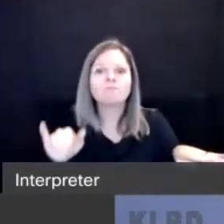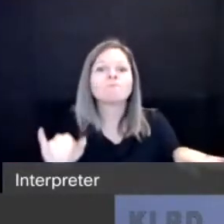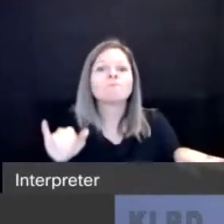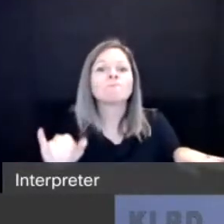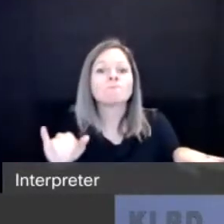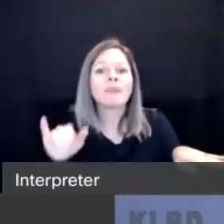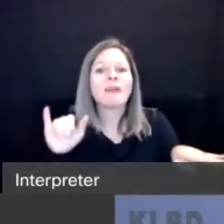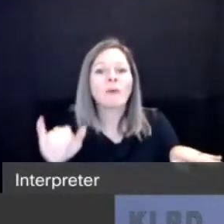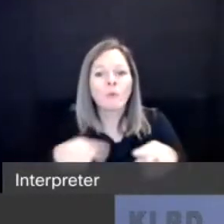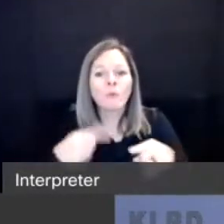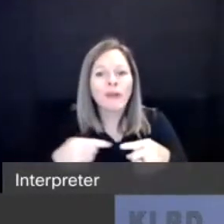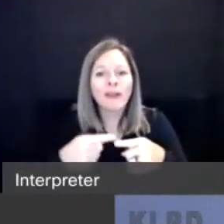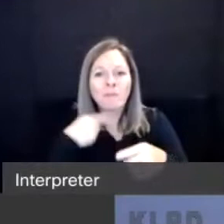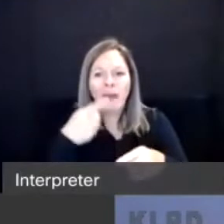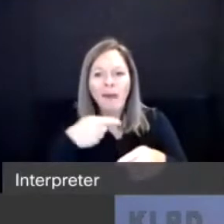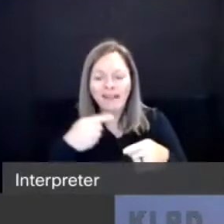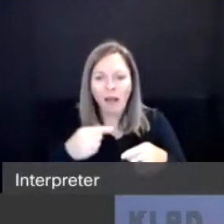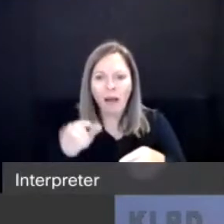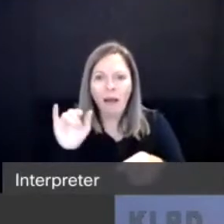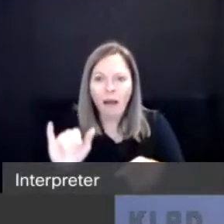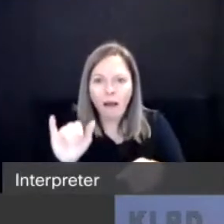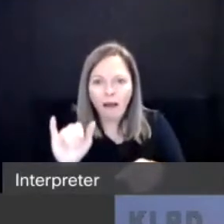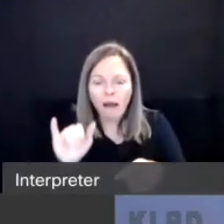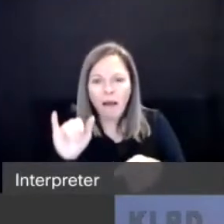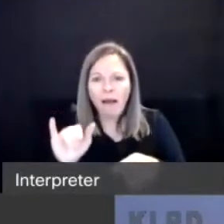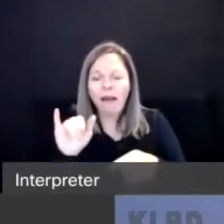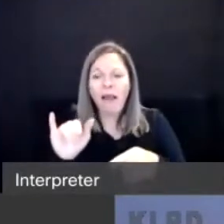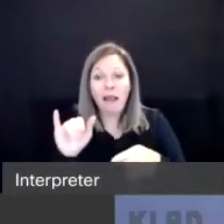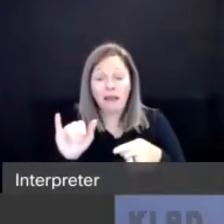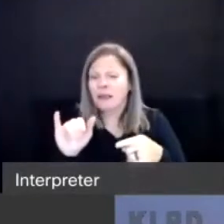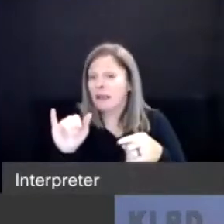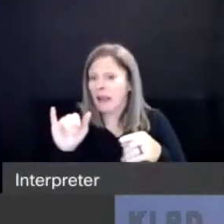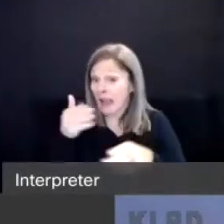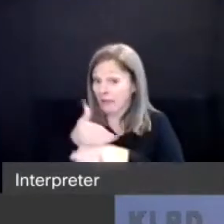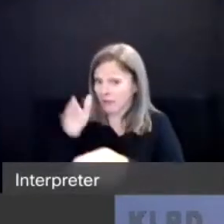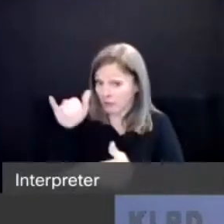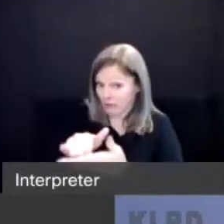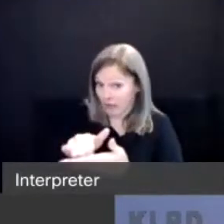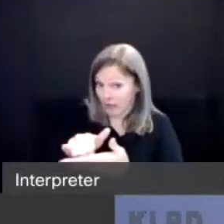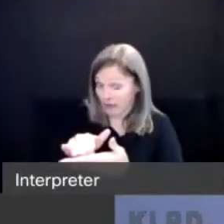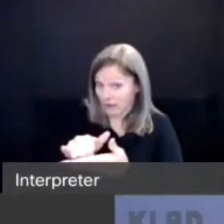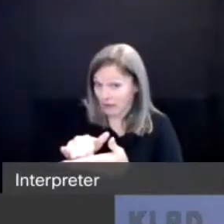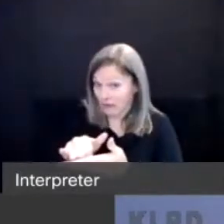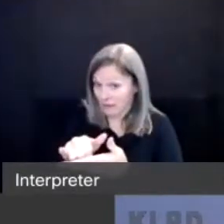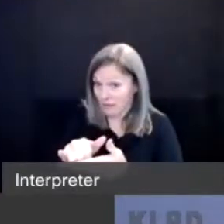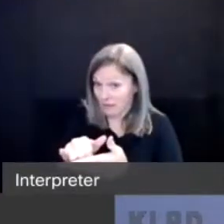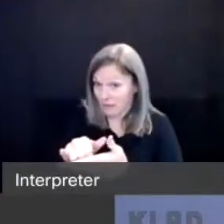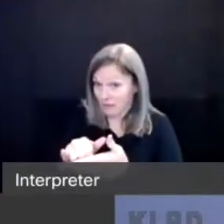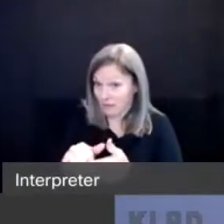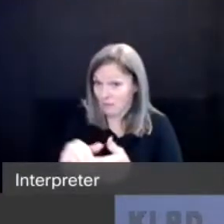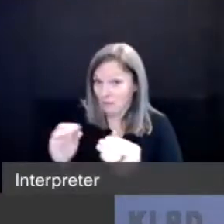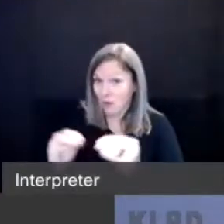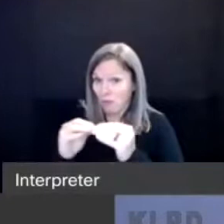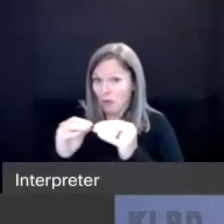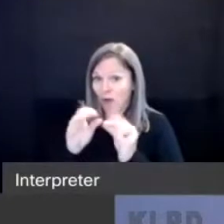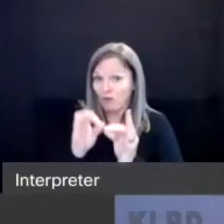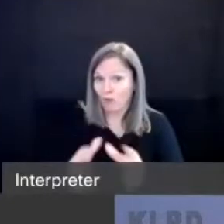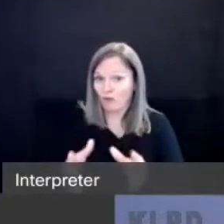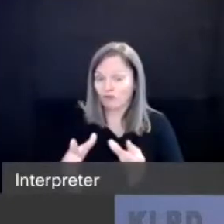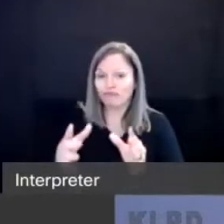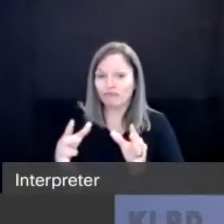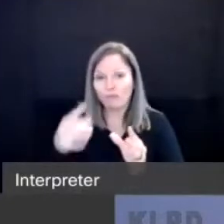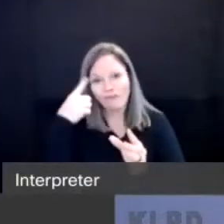the public attention, and it was only after that that we had those interpreters that were there for the press